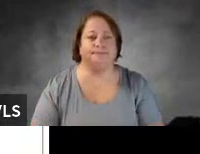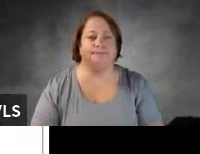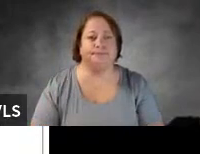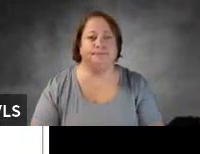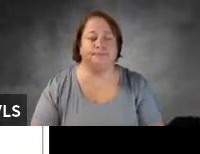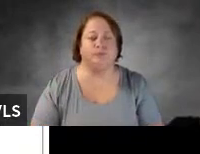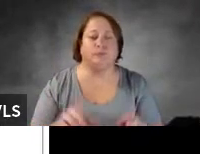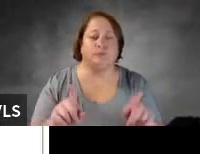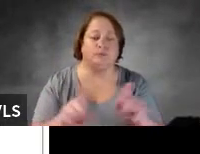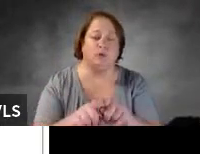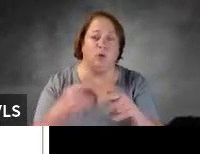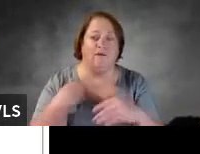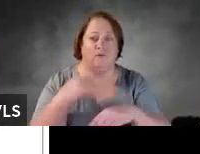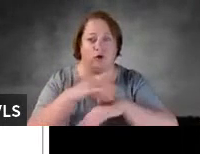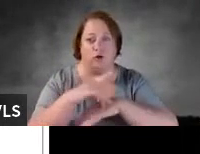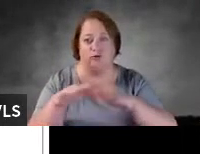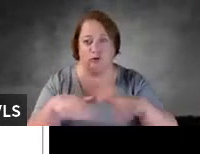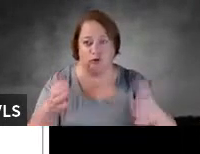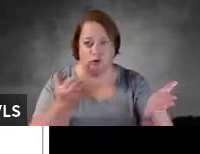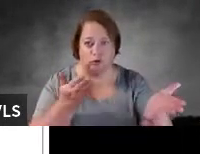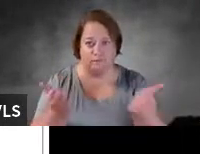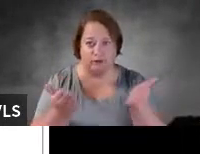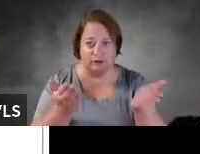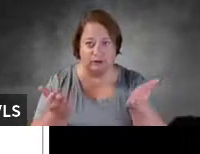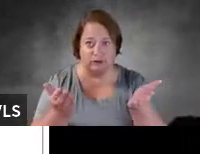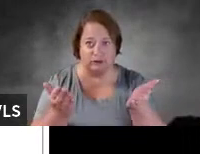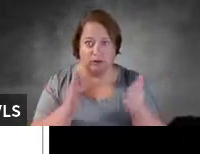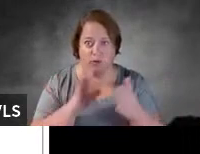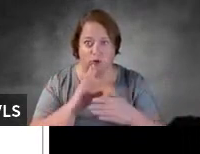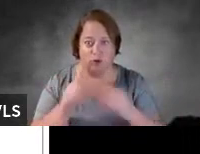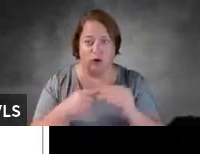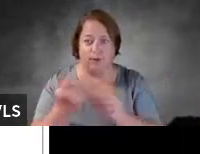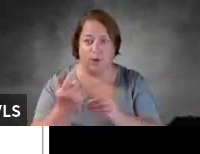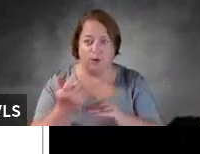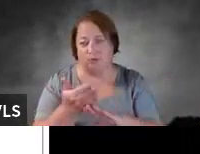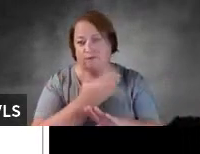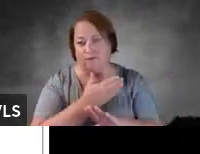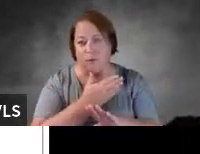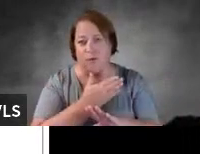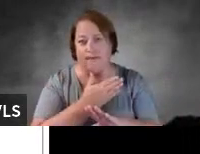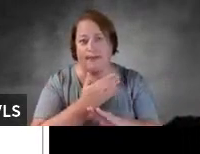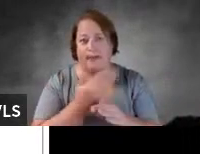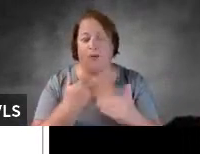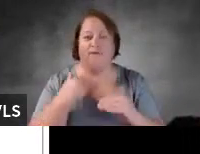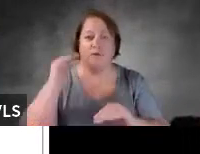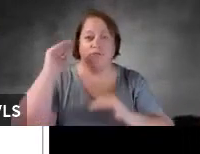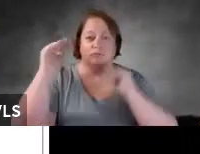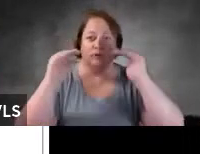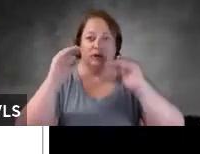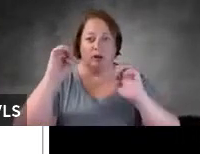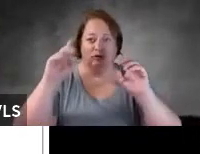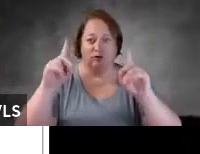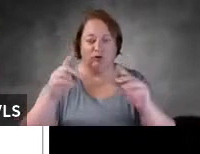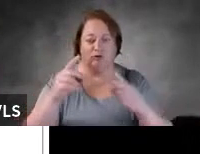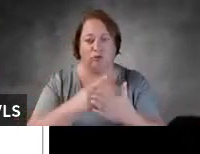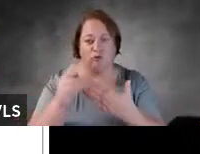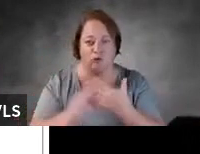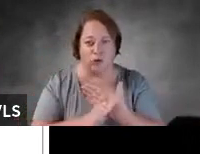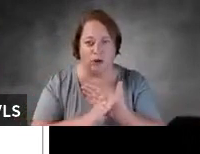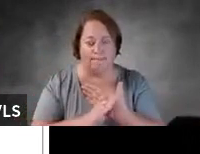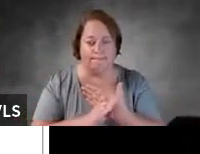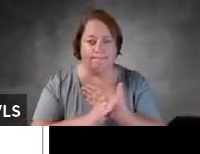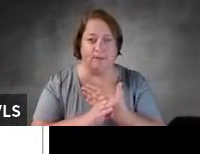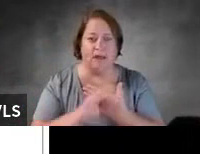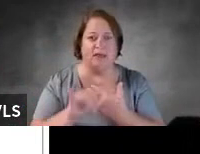We of course have our early childhood services that we talked about a little earlier. We have an adult educational program that is